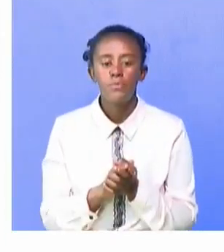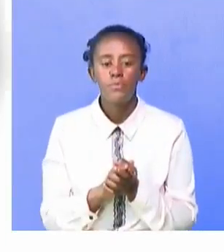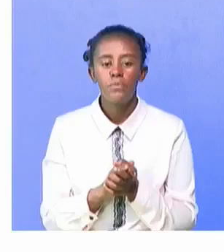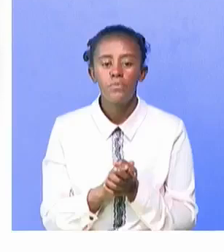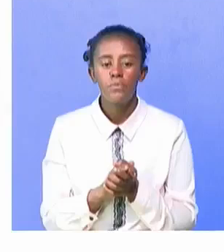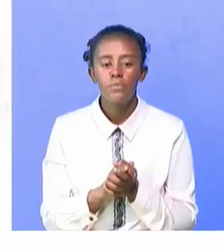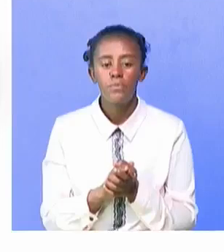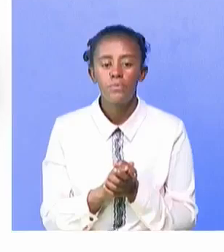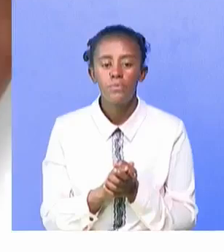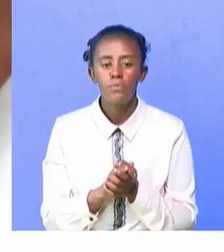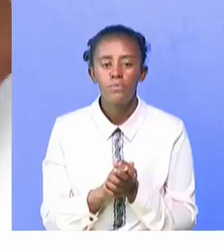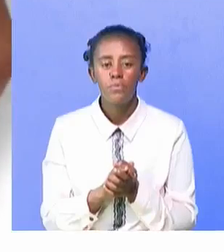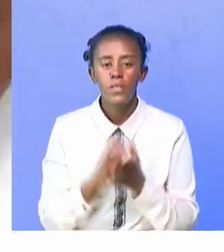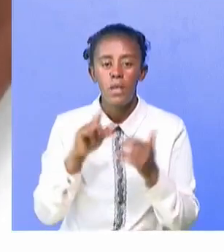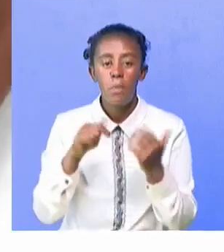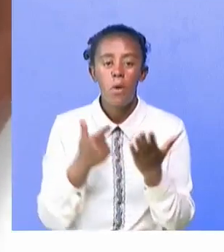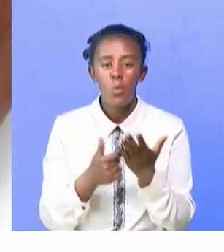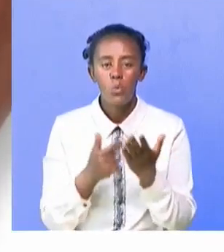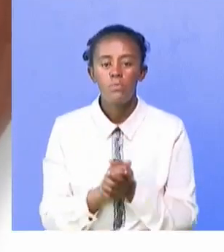about